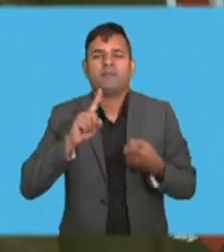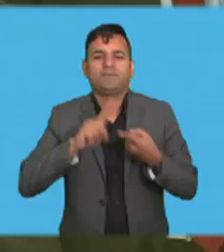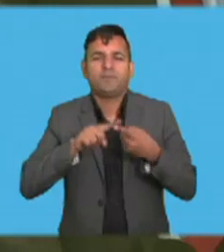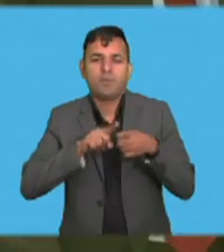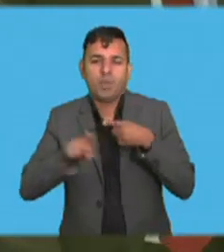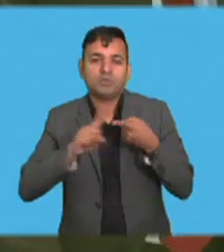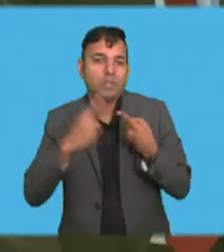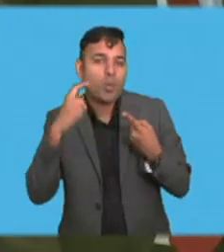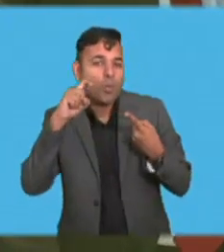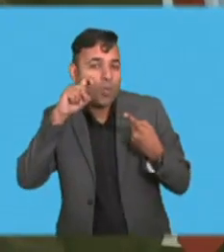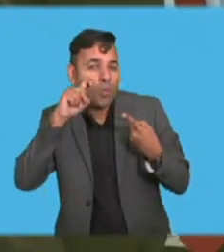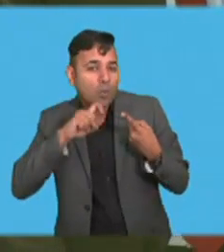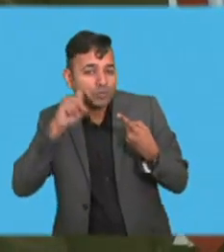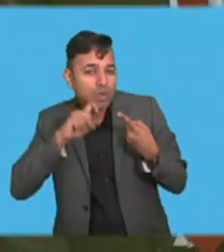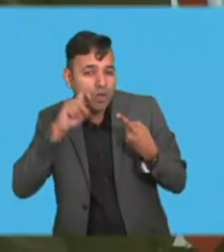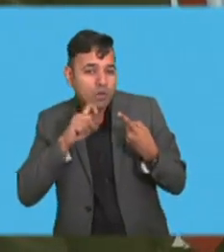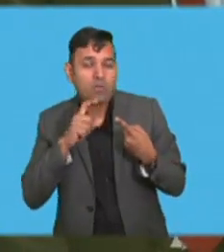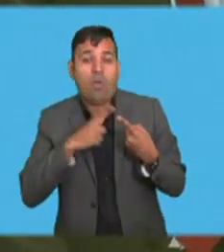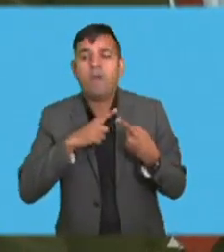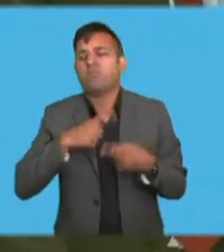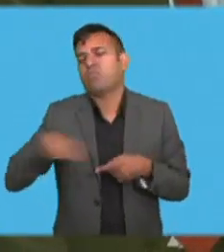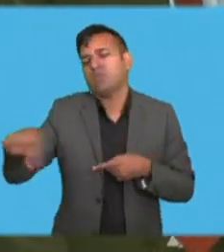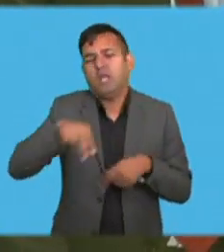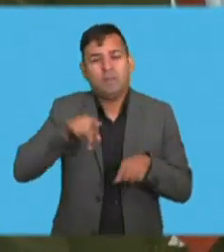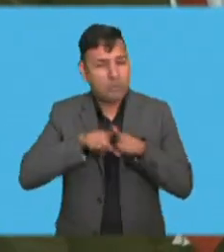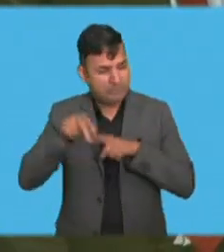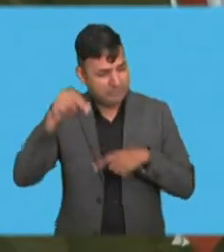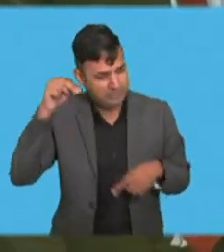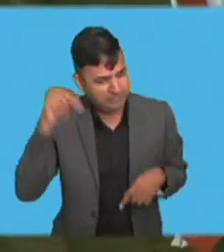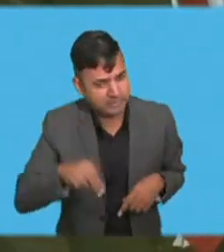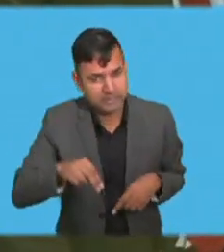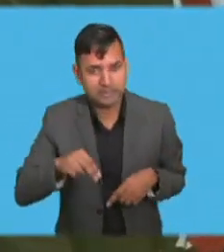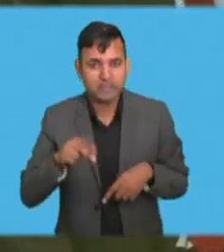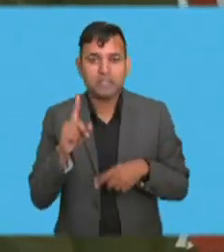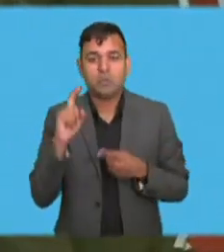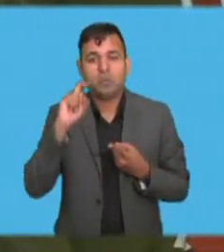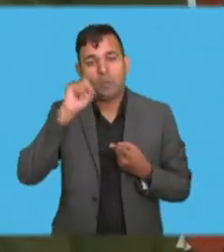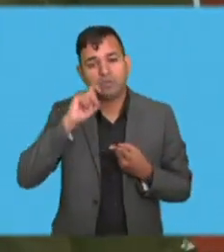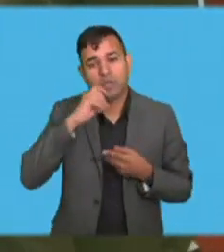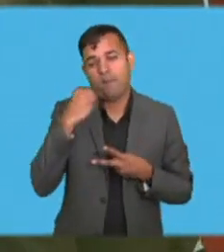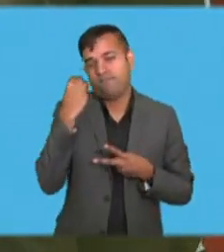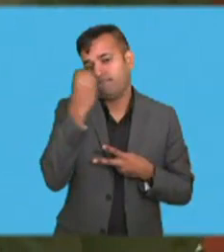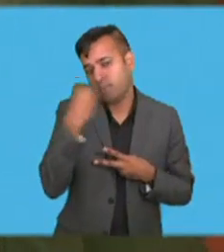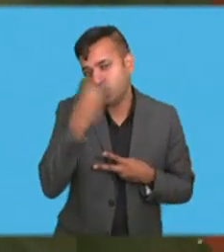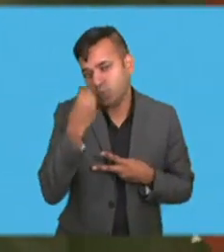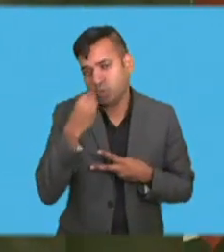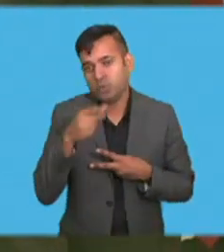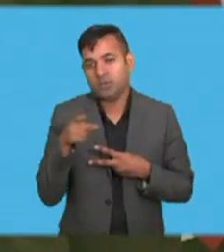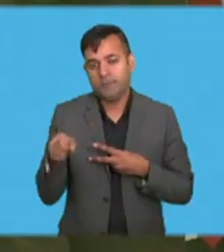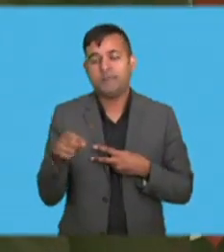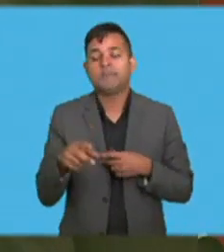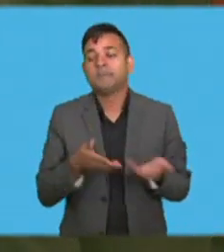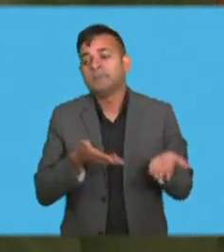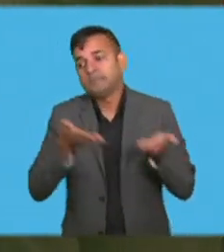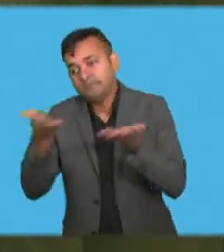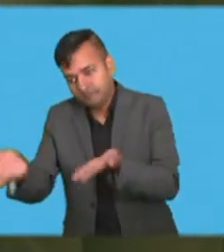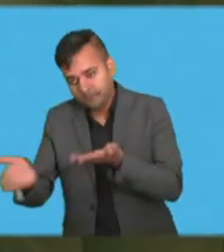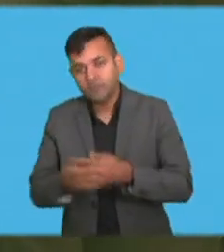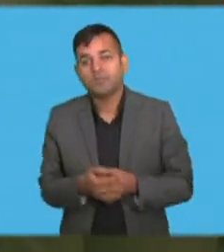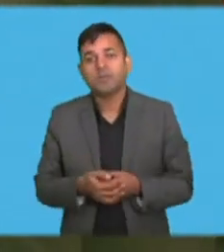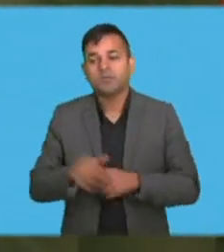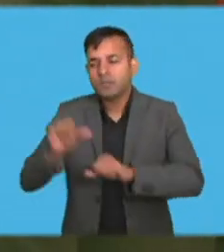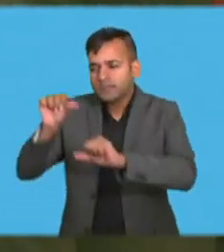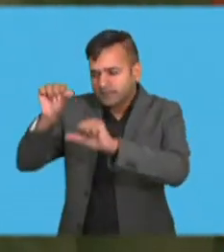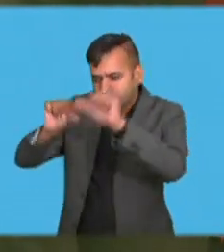demand, and of course the need for them to have some food, and of course to carry out the damage assessment as well. The damage assessment,